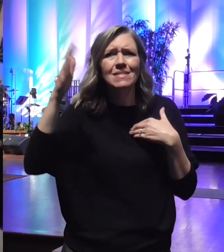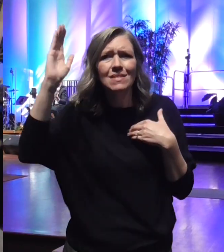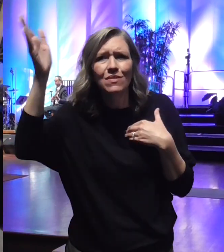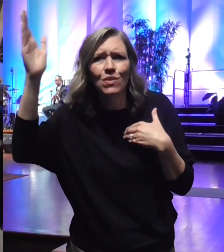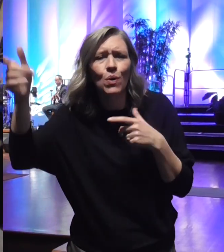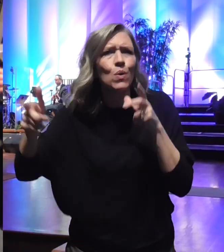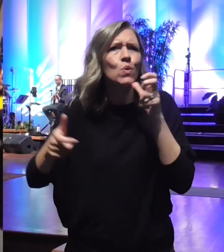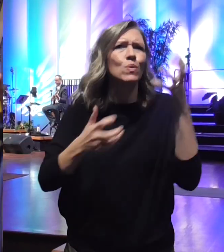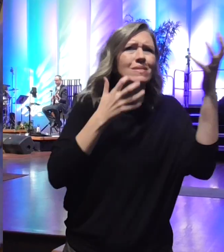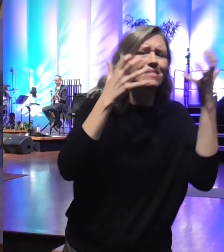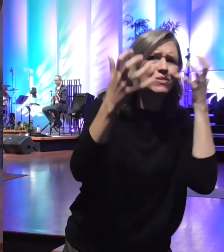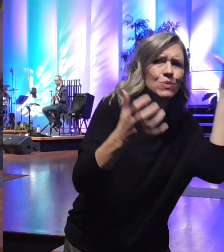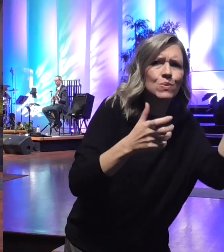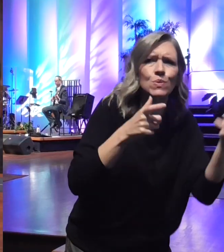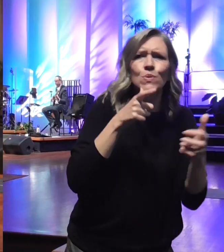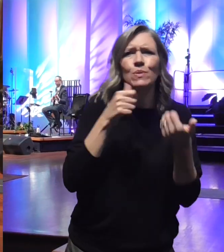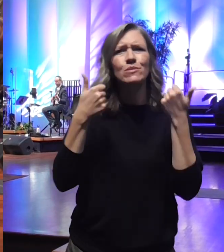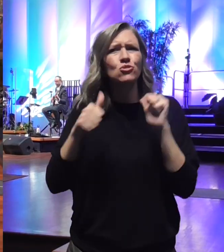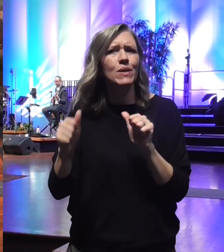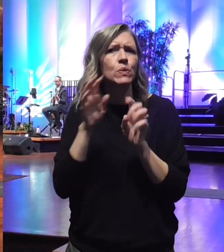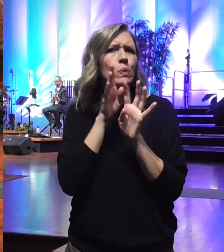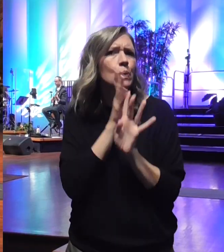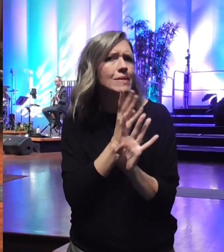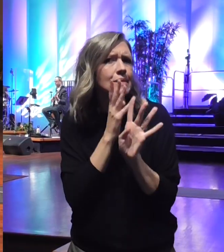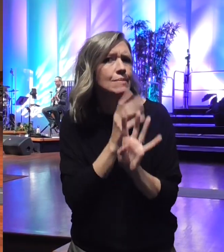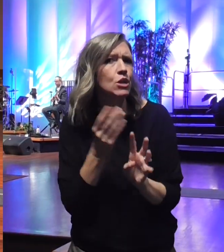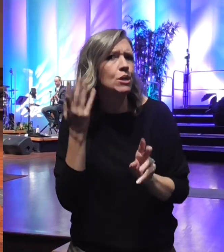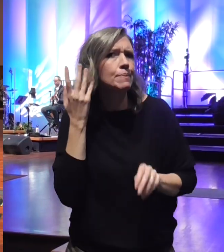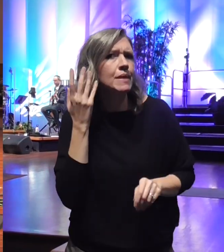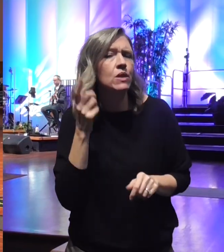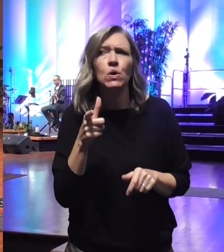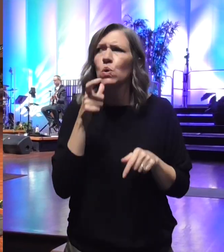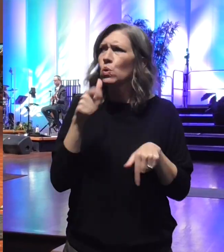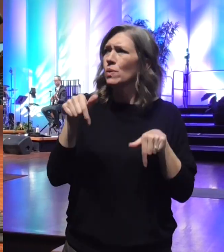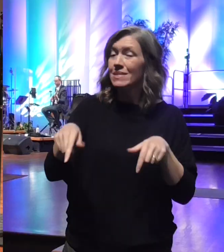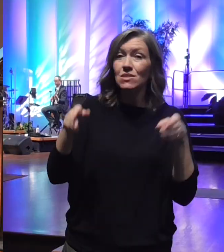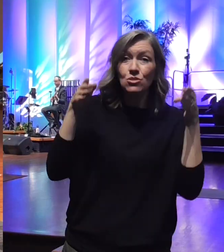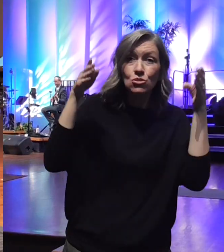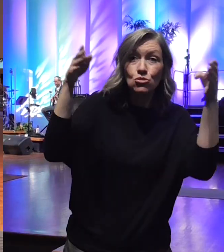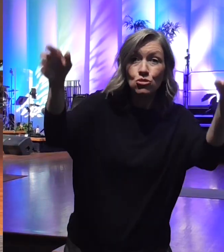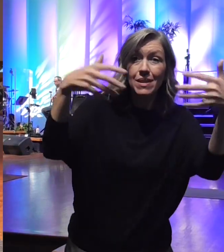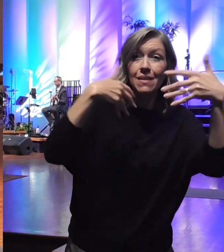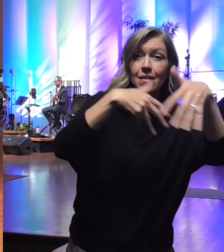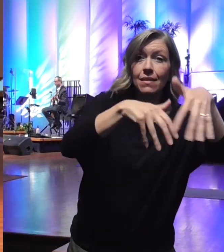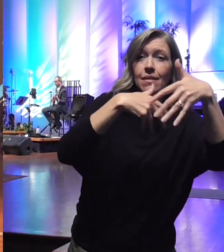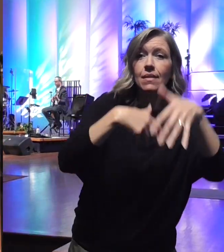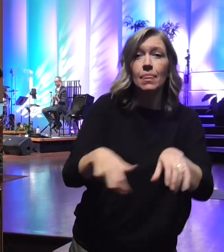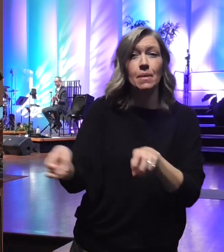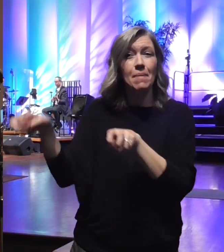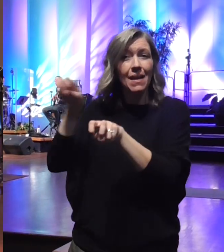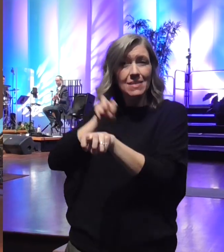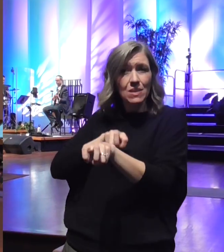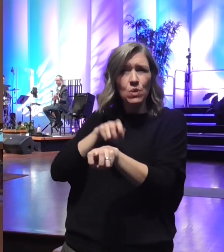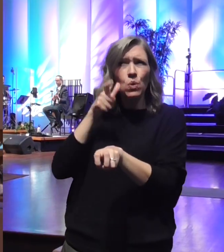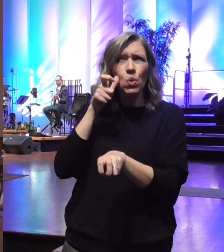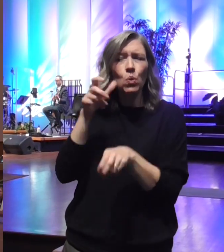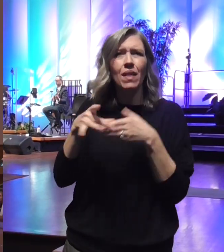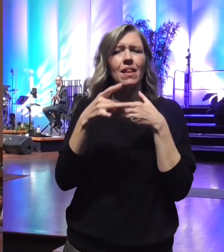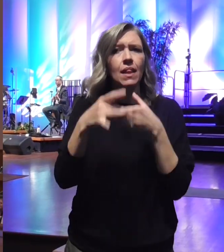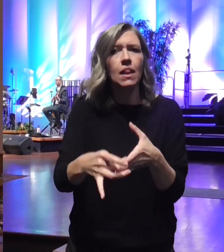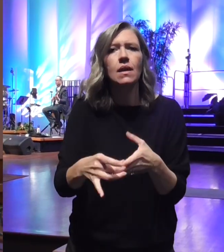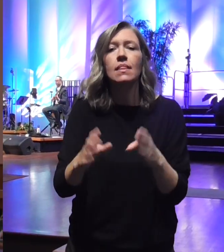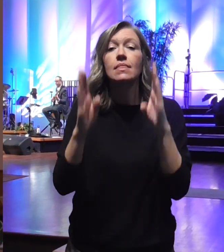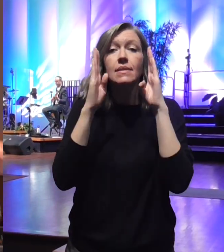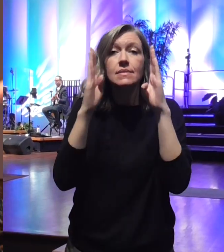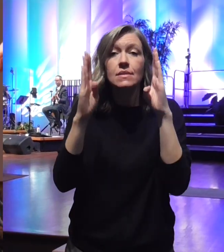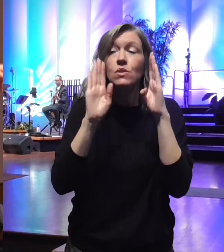the bullhorn? Who's trying to whisper in my ear? Who's in the street? Who's in the backseat? Who's gonna steer?